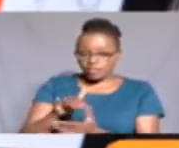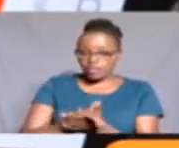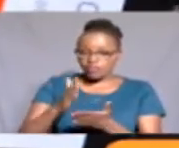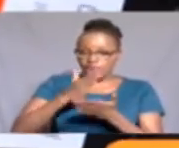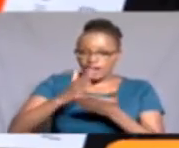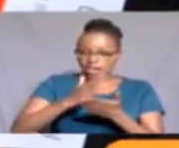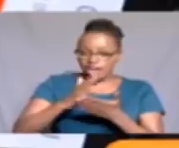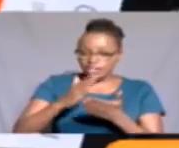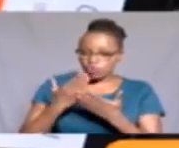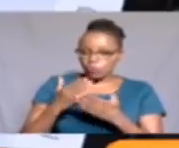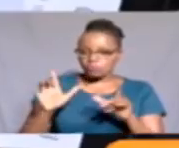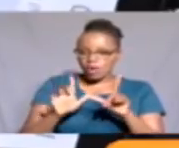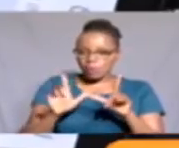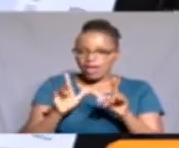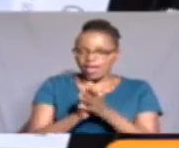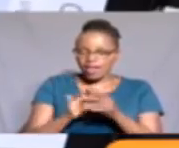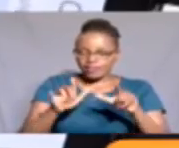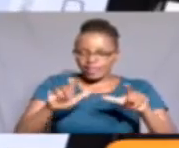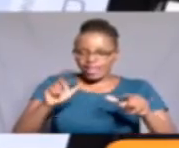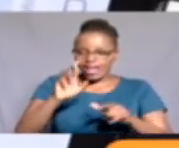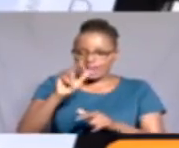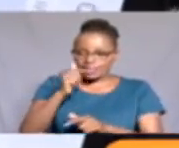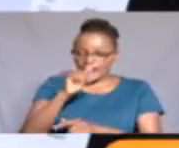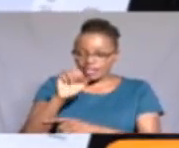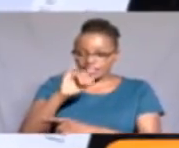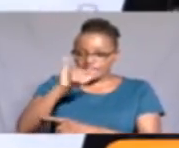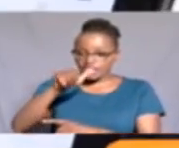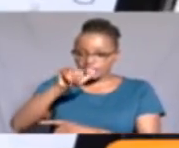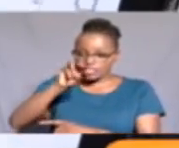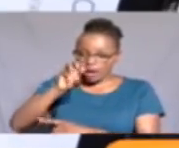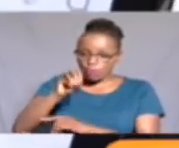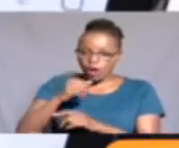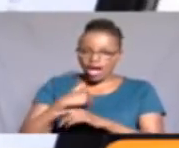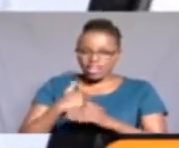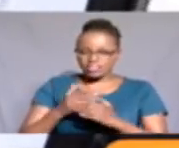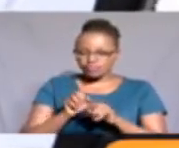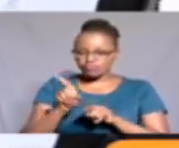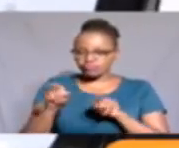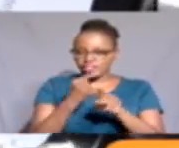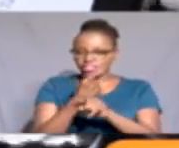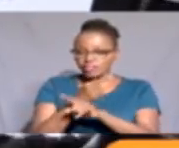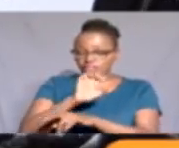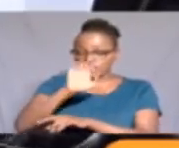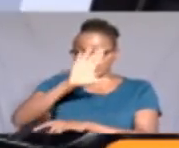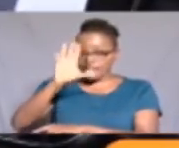rental, permit, and land rates. JamboPay has diversified into other East